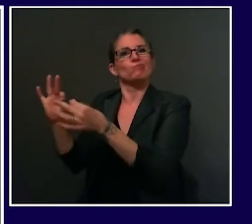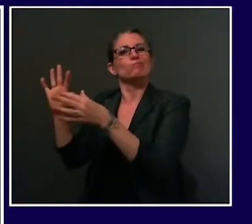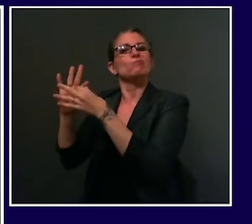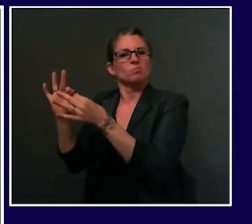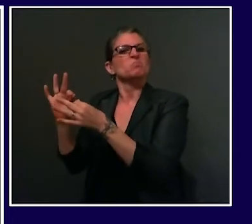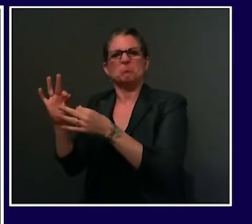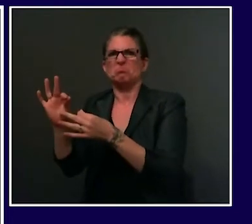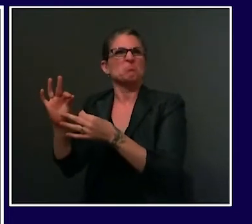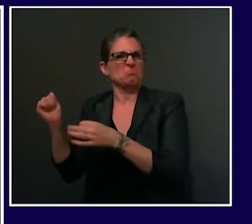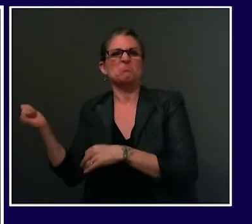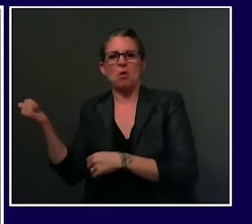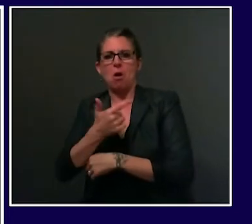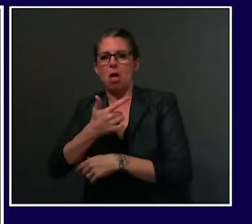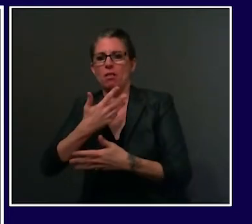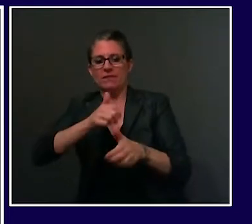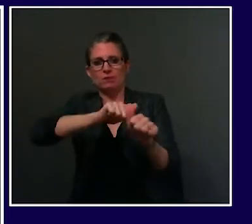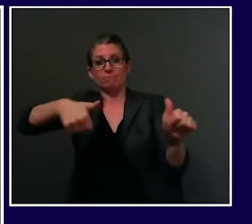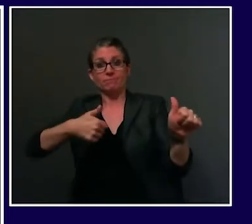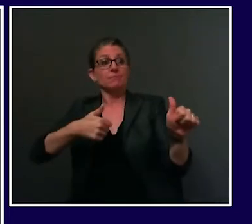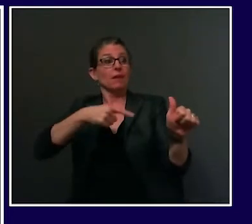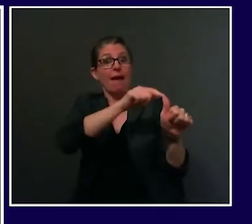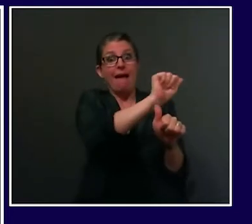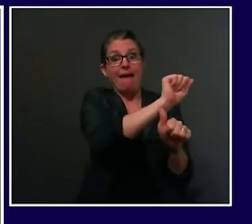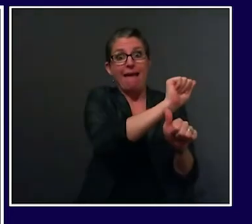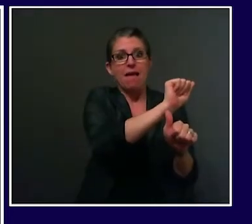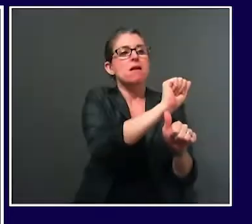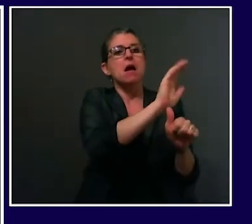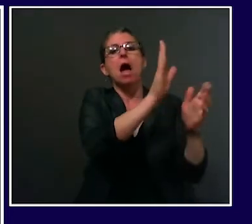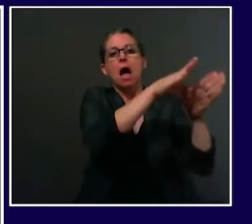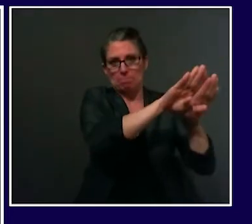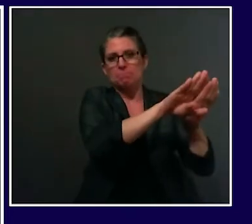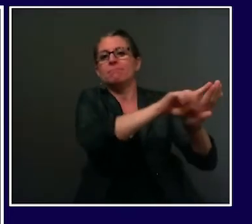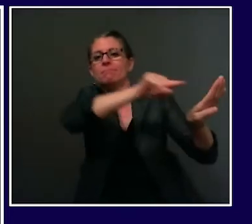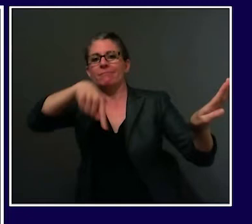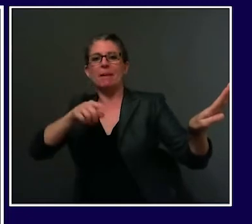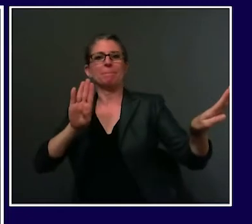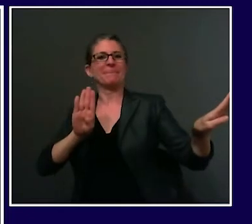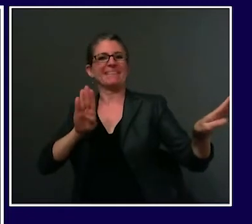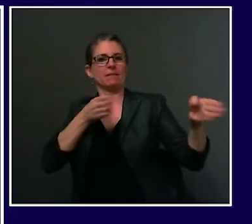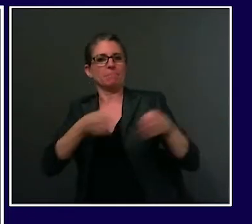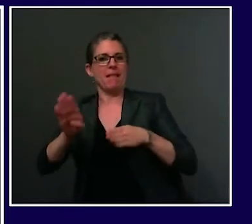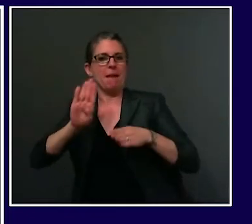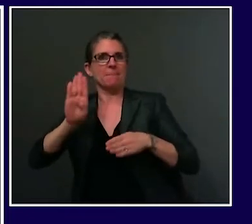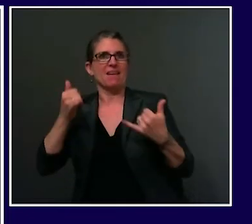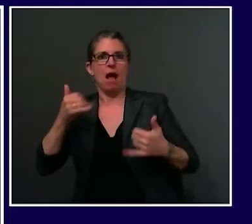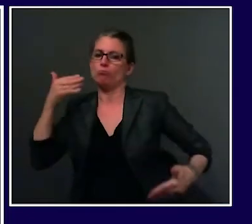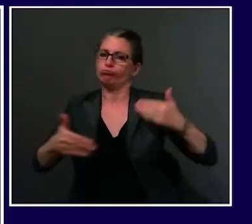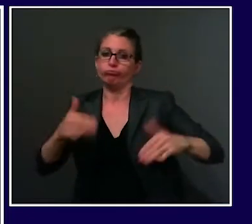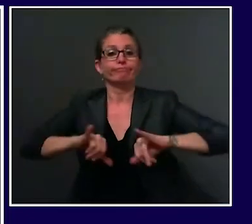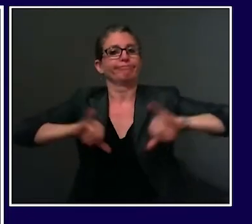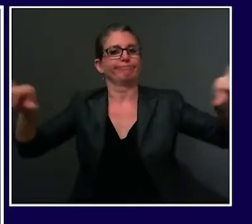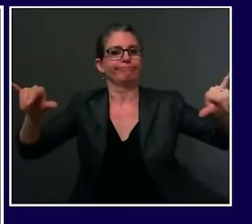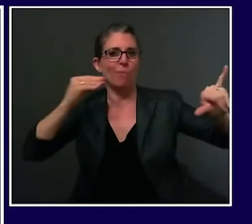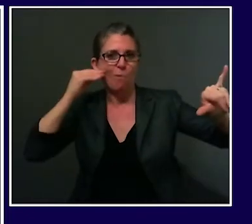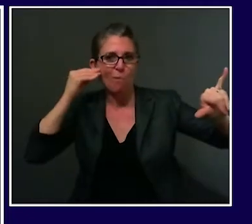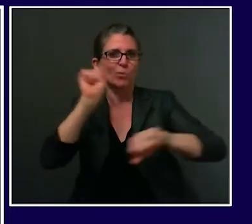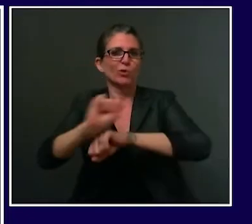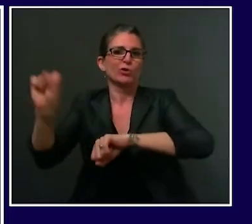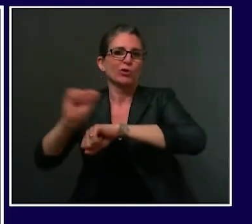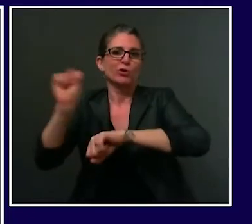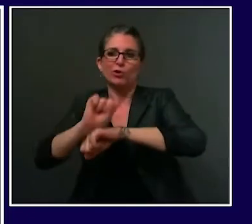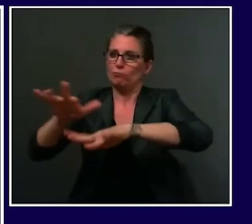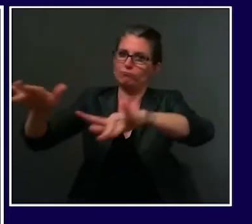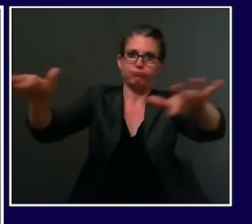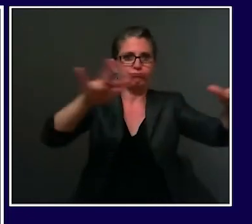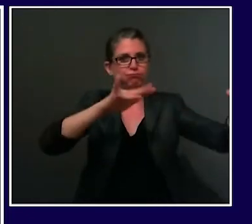contingency continuity of operations plans and moved all of our staff to virtual operations. But notwithstanding that, again, we still